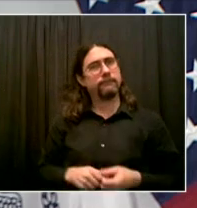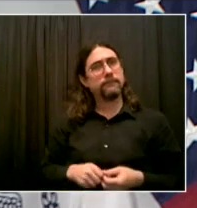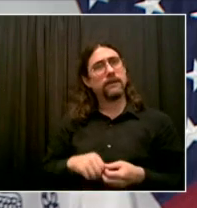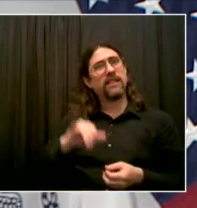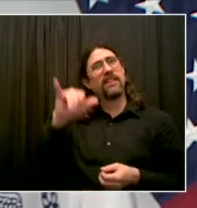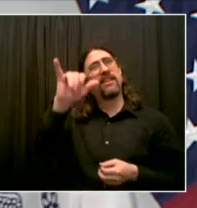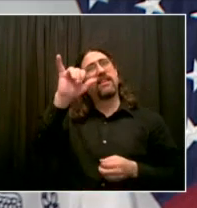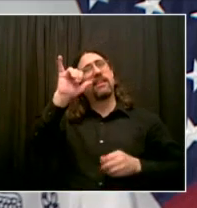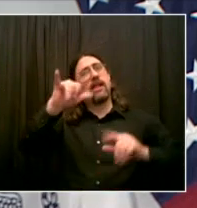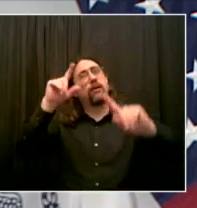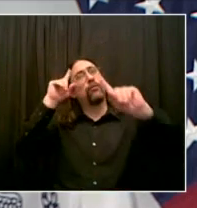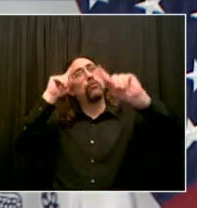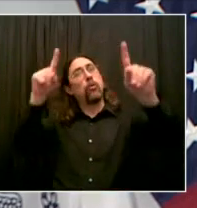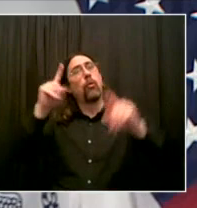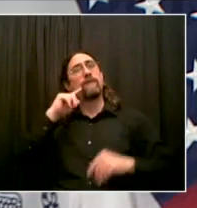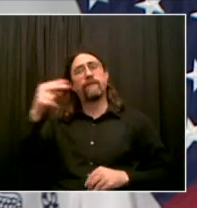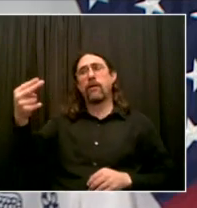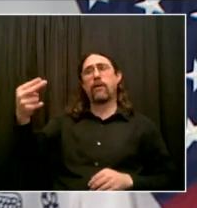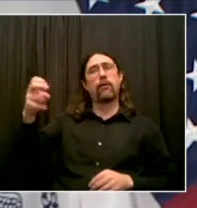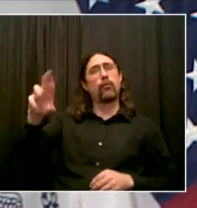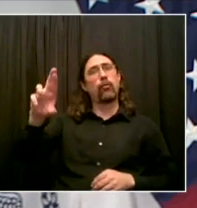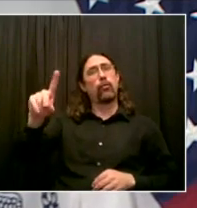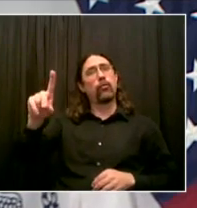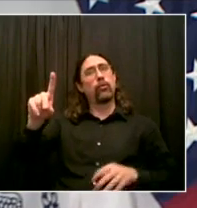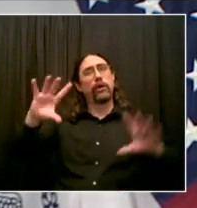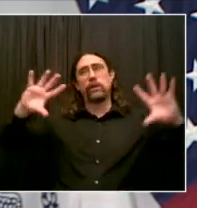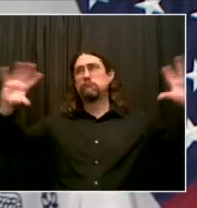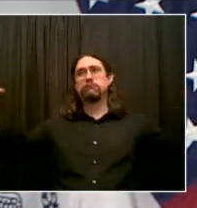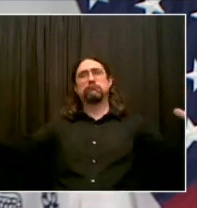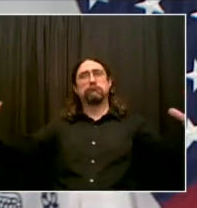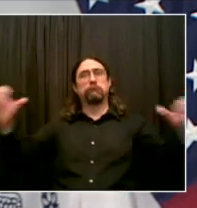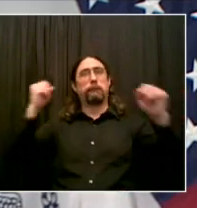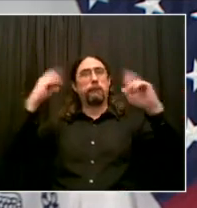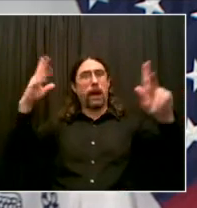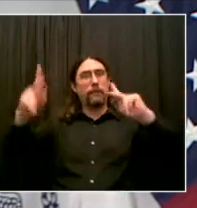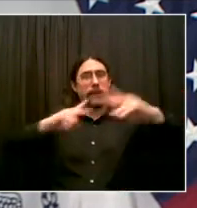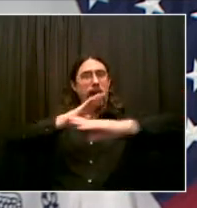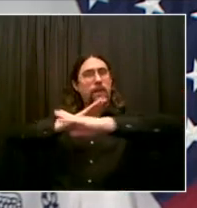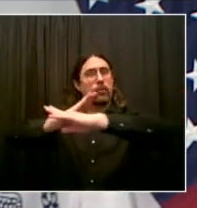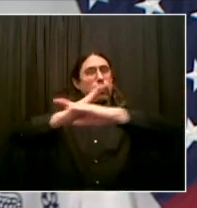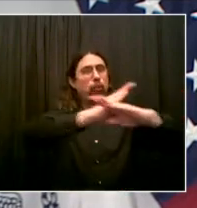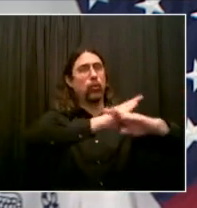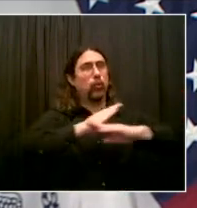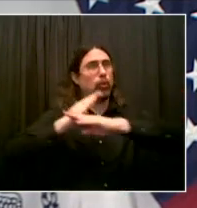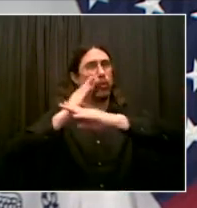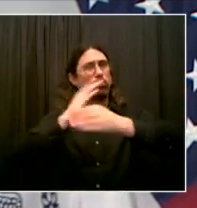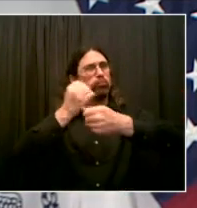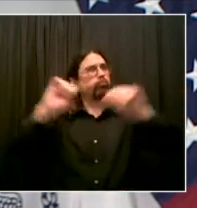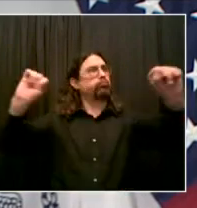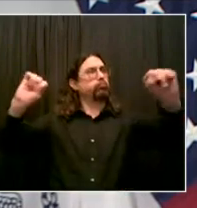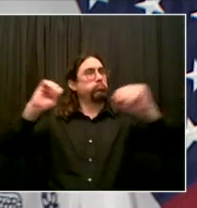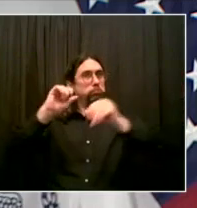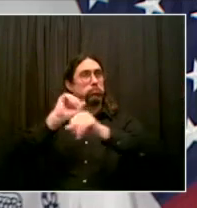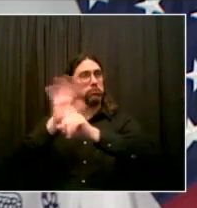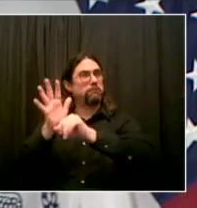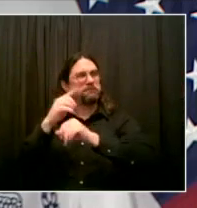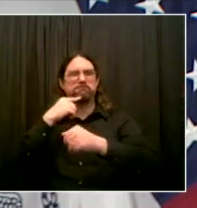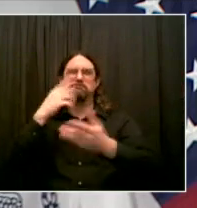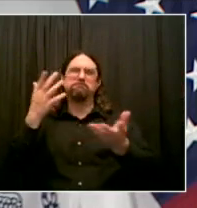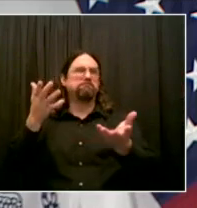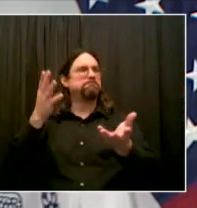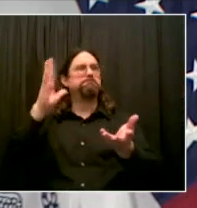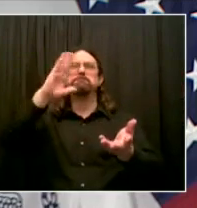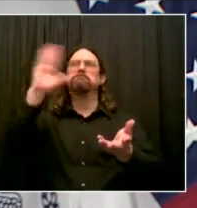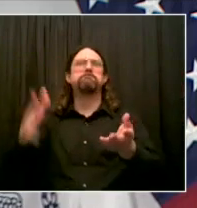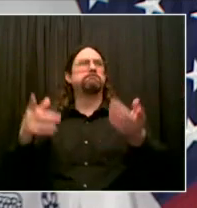and its multi-year recovery we could be looking at. Hey, Steve, I'll turn to Dr. Choksi and Dr. Katz, but I'm just going to say to you, I think for a